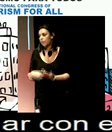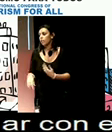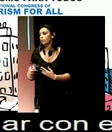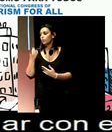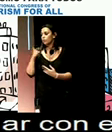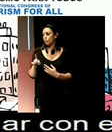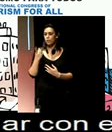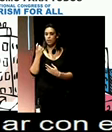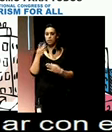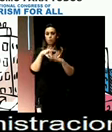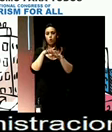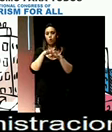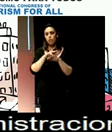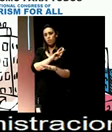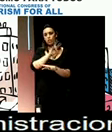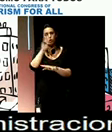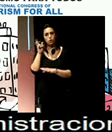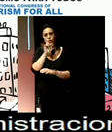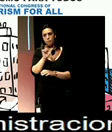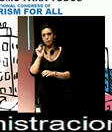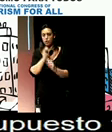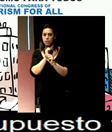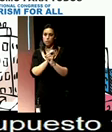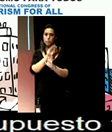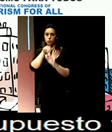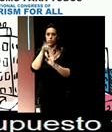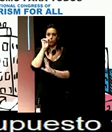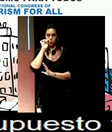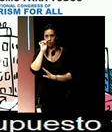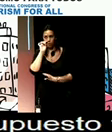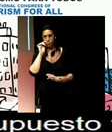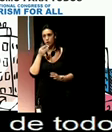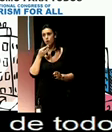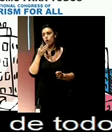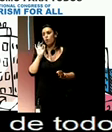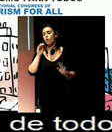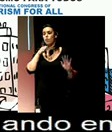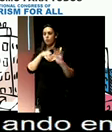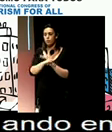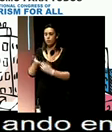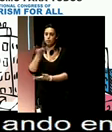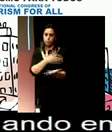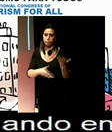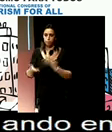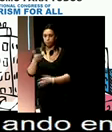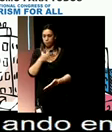And we also need a network of all the people working in tourism, in